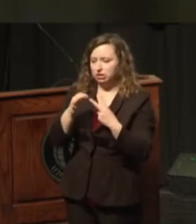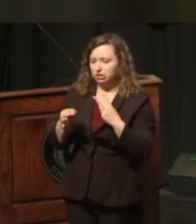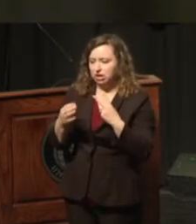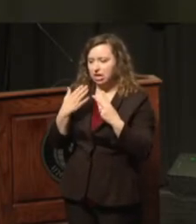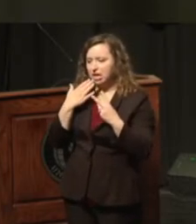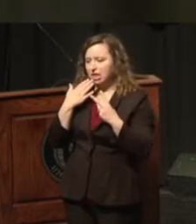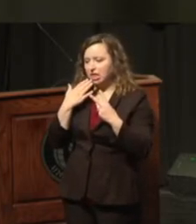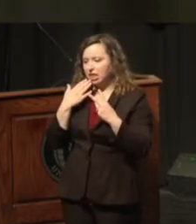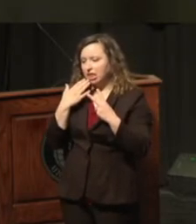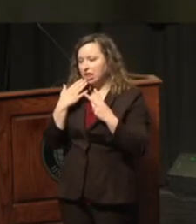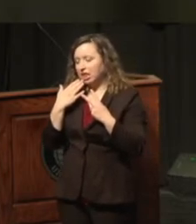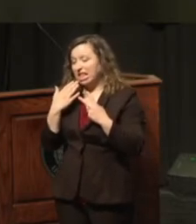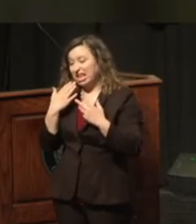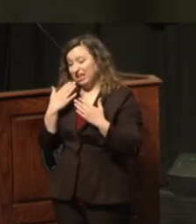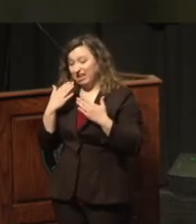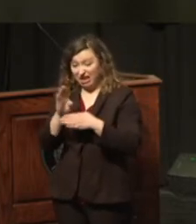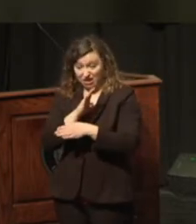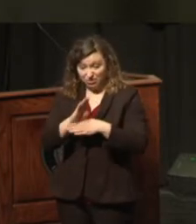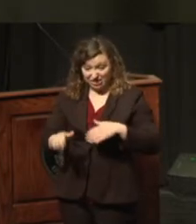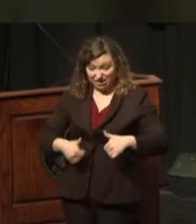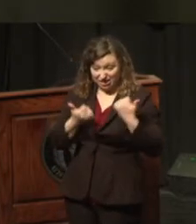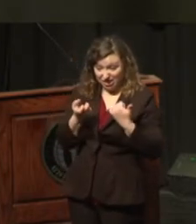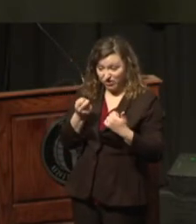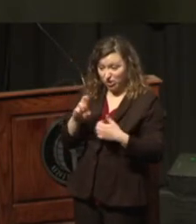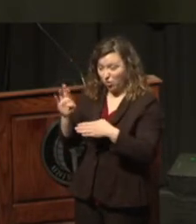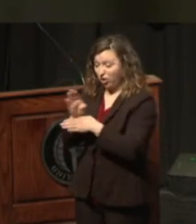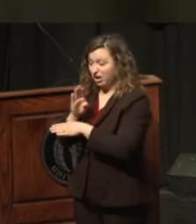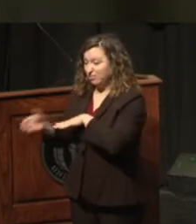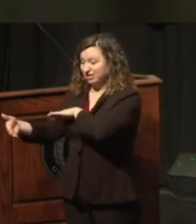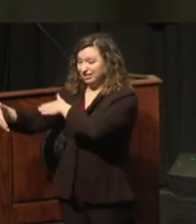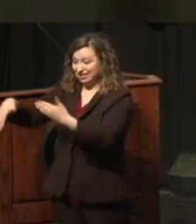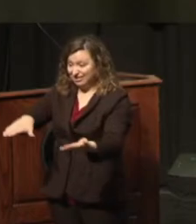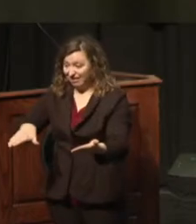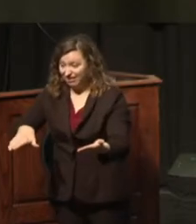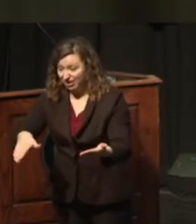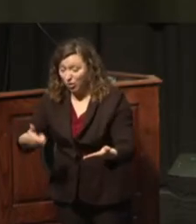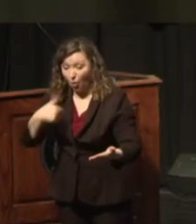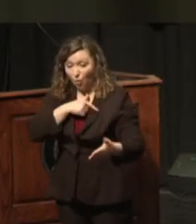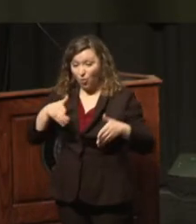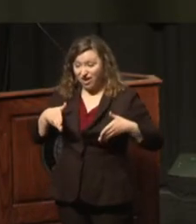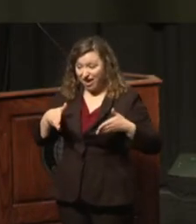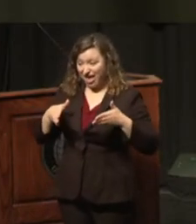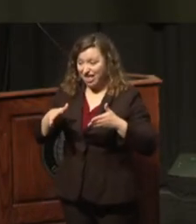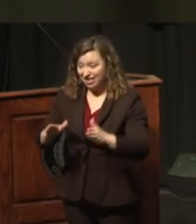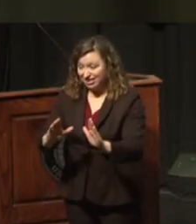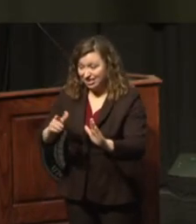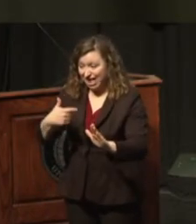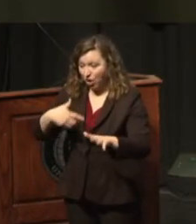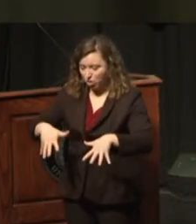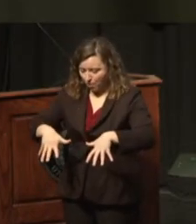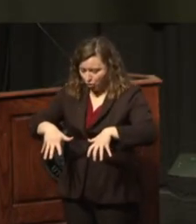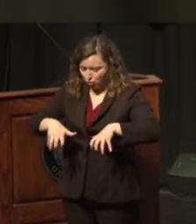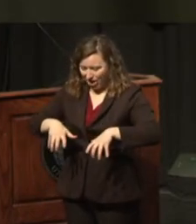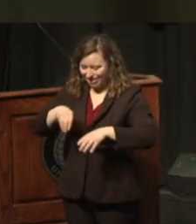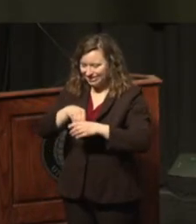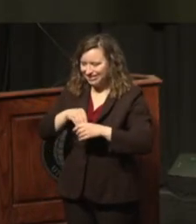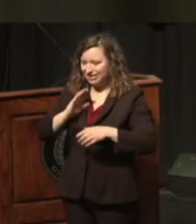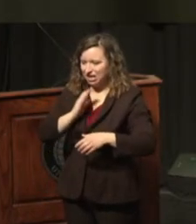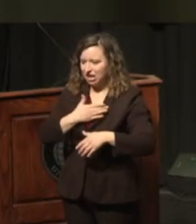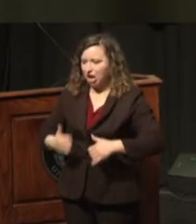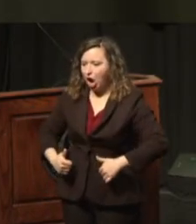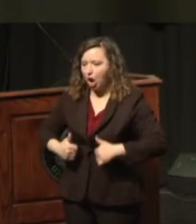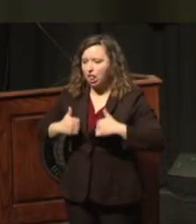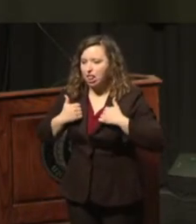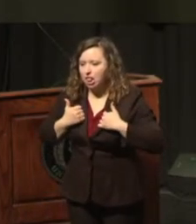living or get busy dying. When we allow the paralysis in our life,